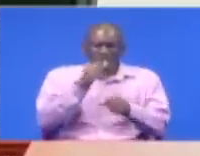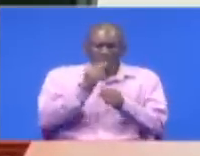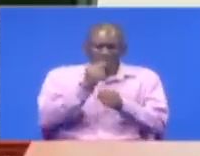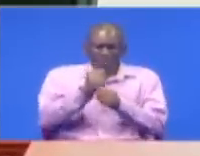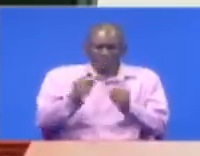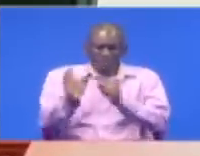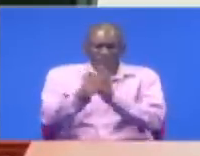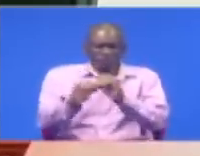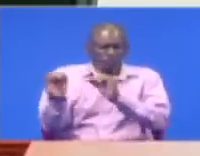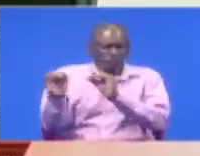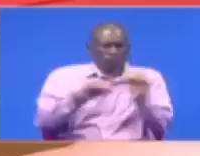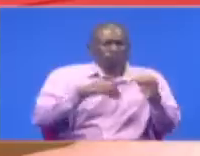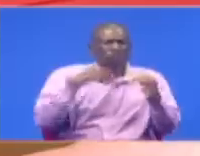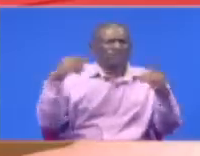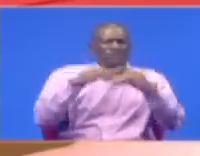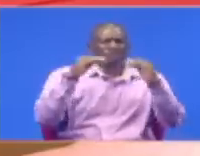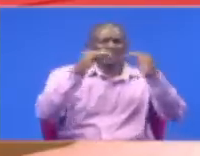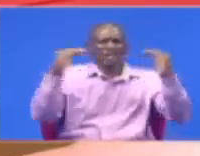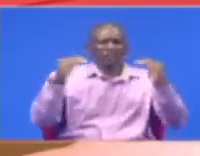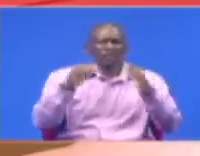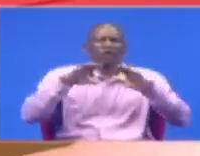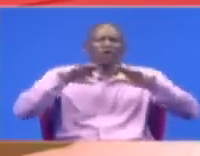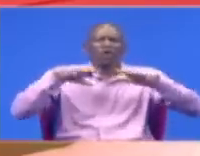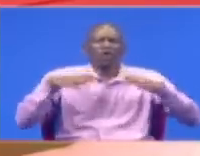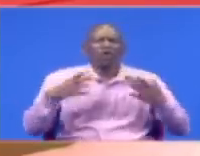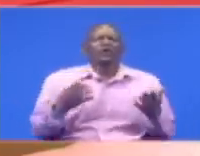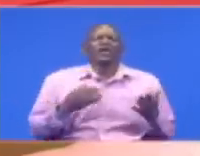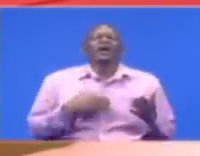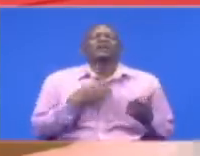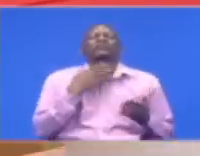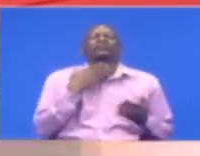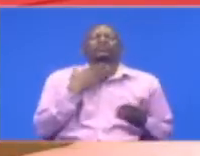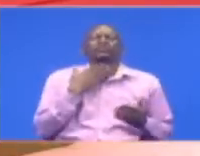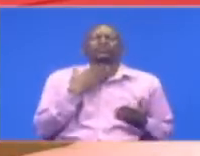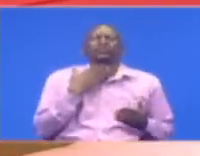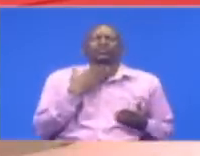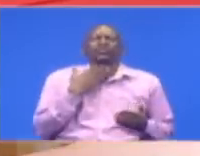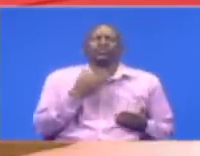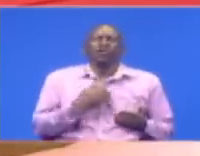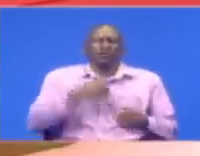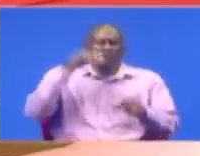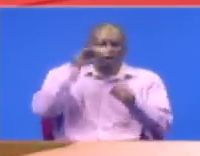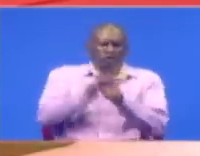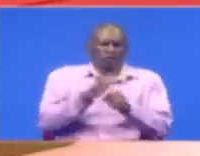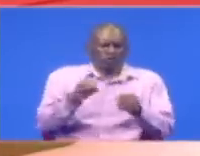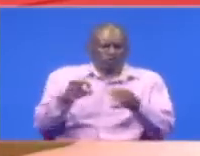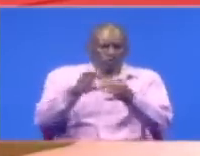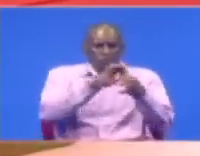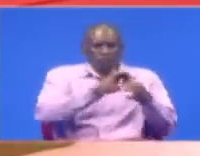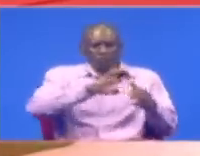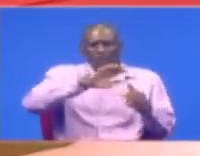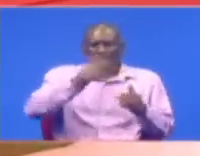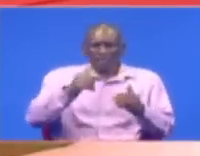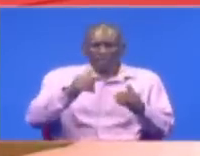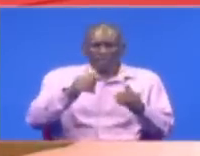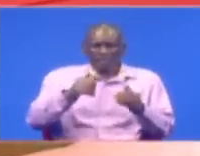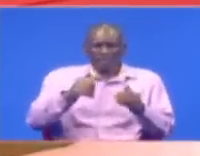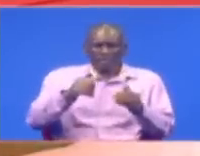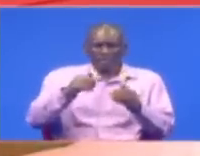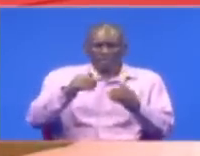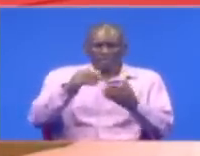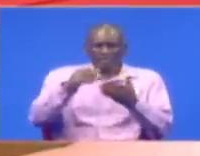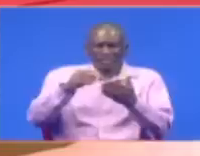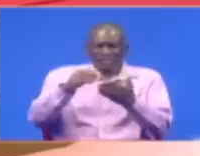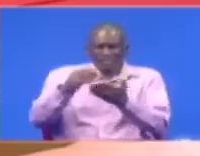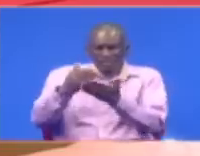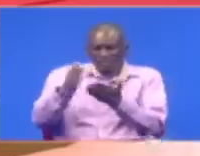to another level. I would want to get as much cooperation from the other actors, because they are